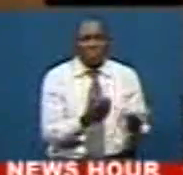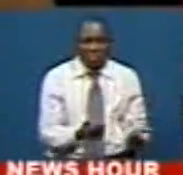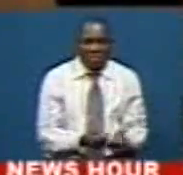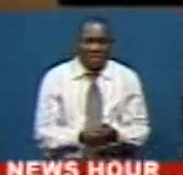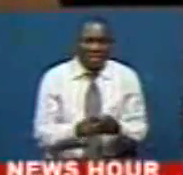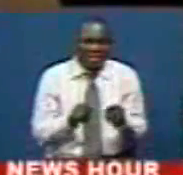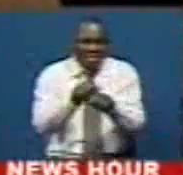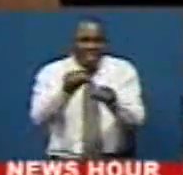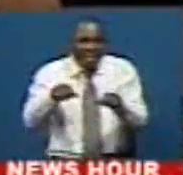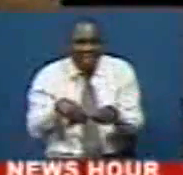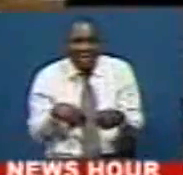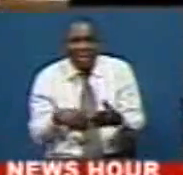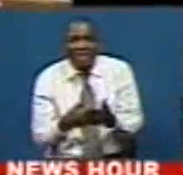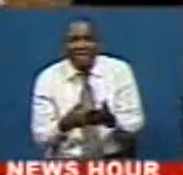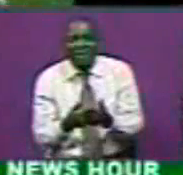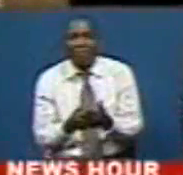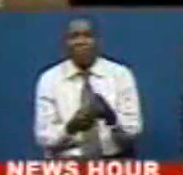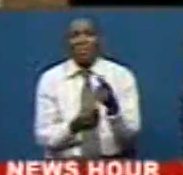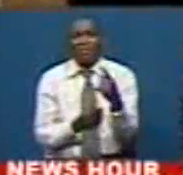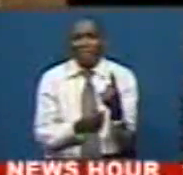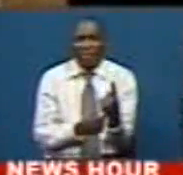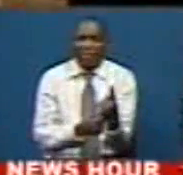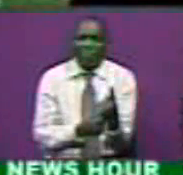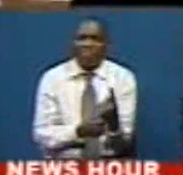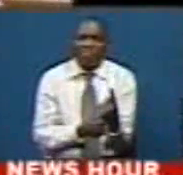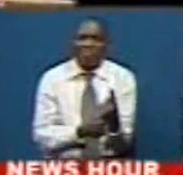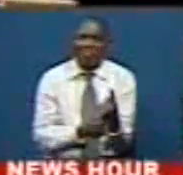the areas of one,